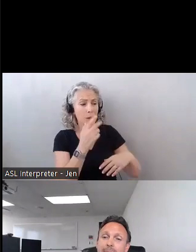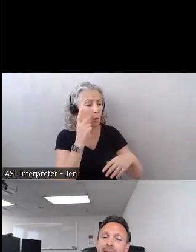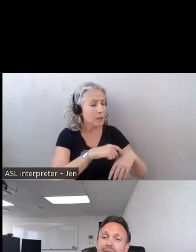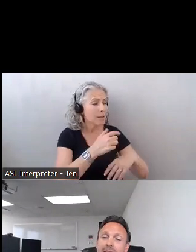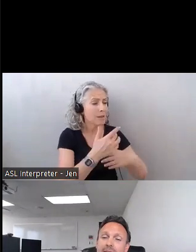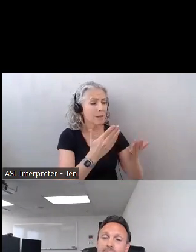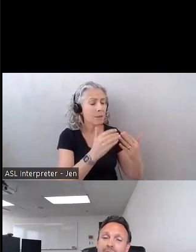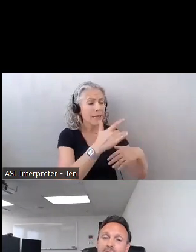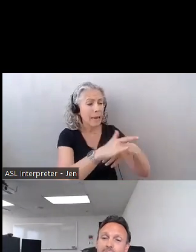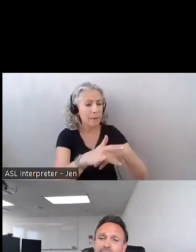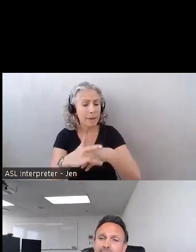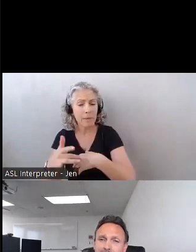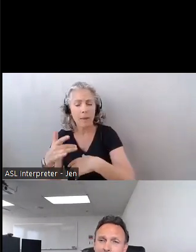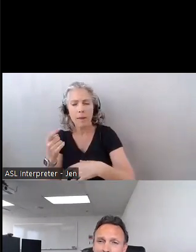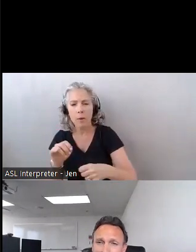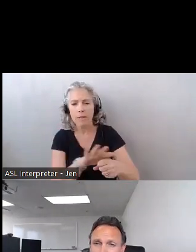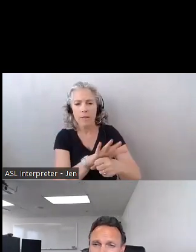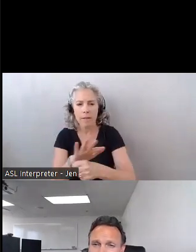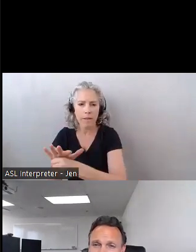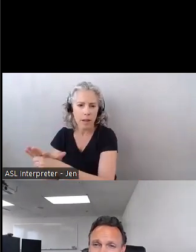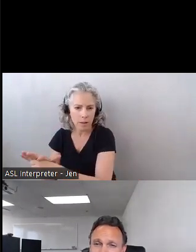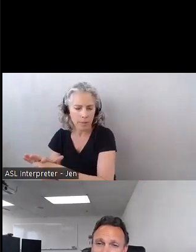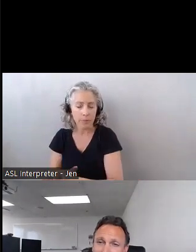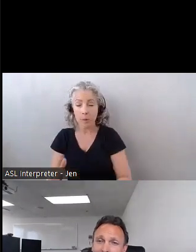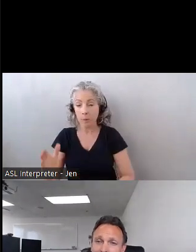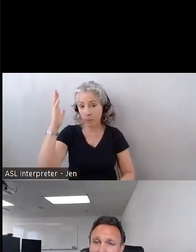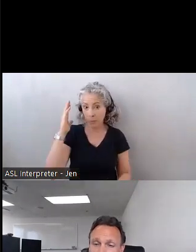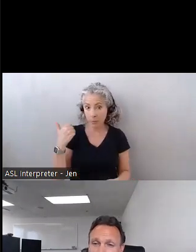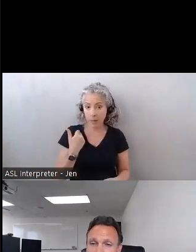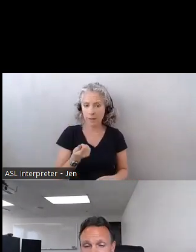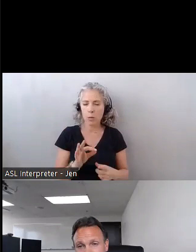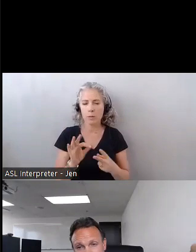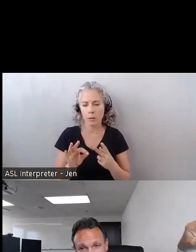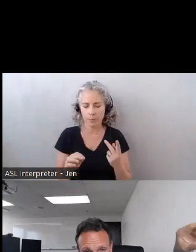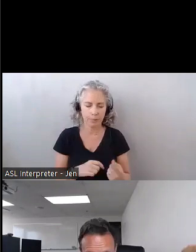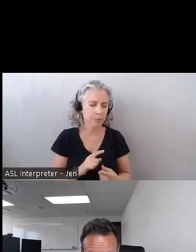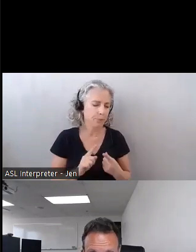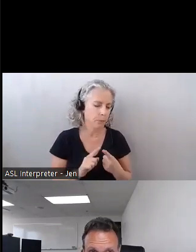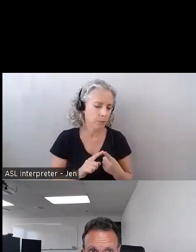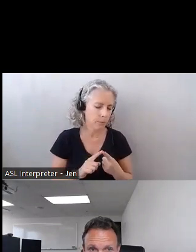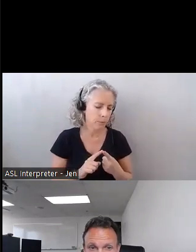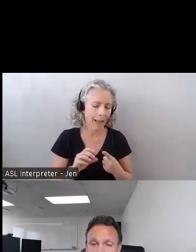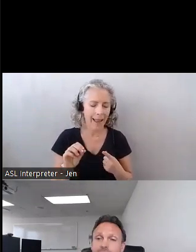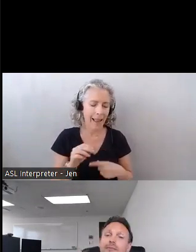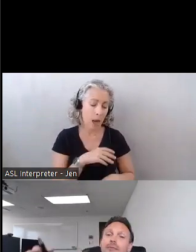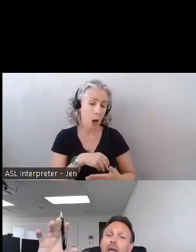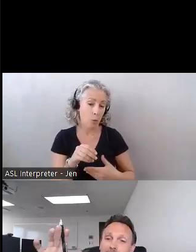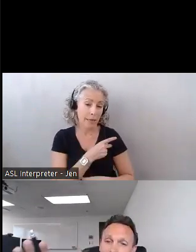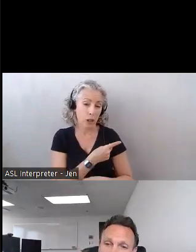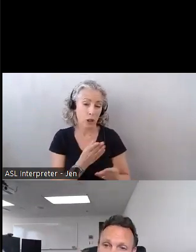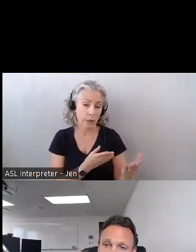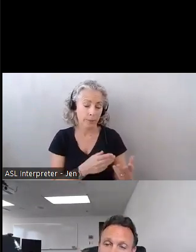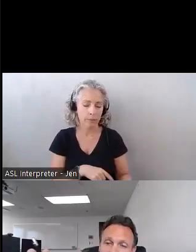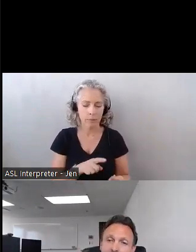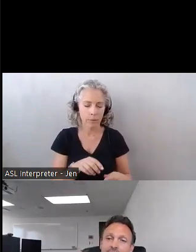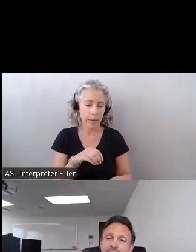one of the main things that we had to look at. Is previously we had a couple options. We had outpatient services, we had